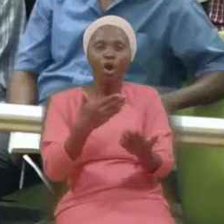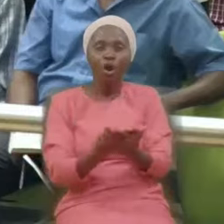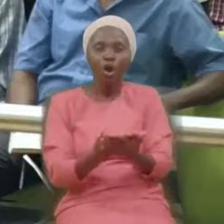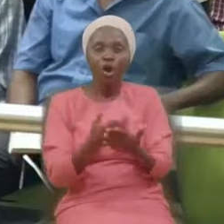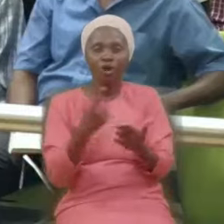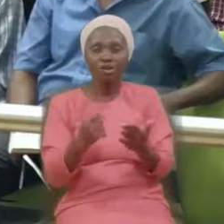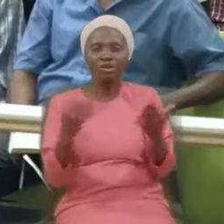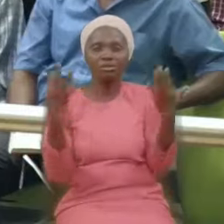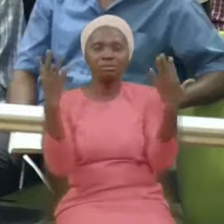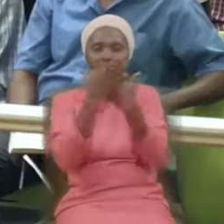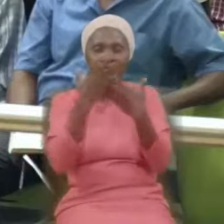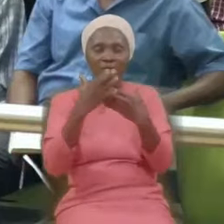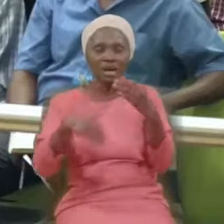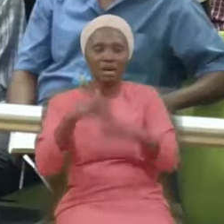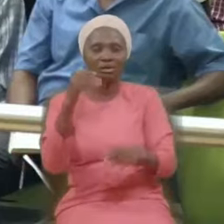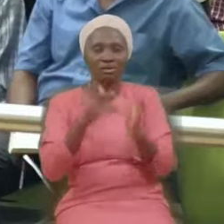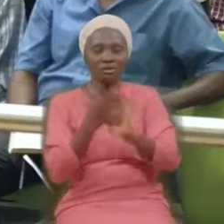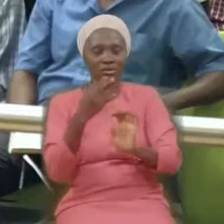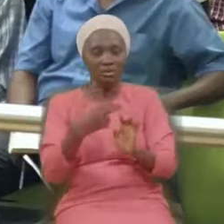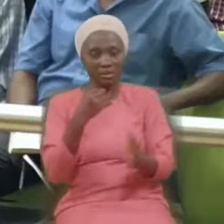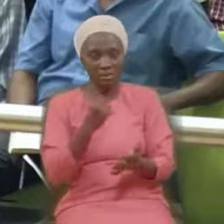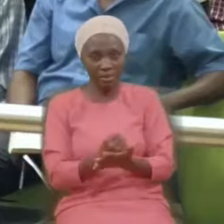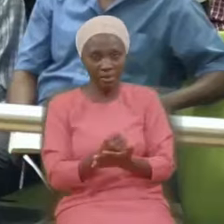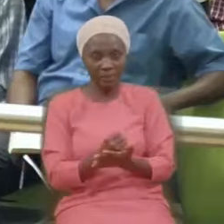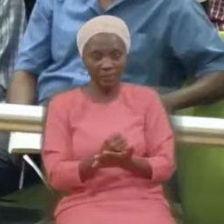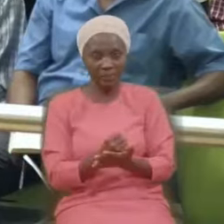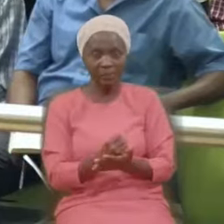Jesus' name.